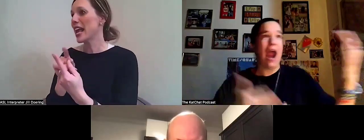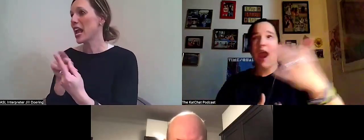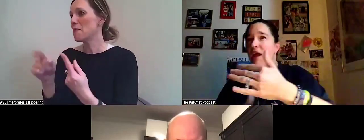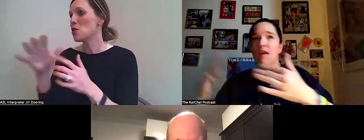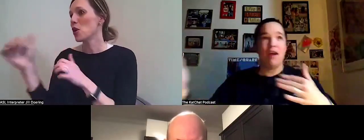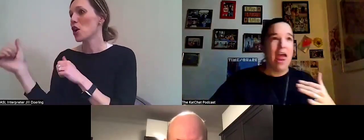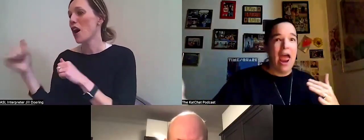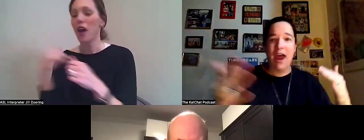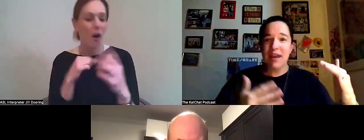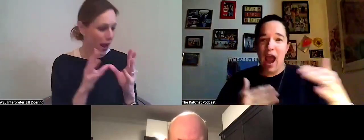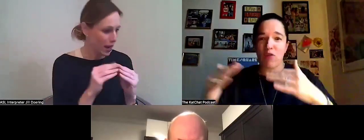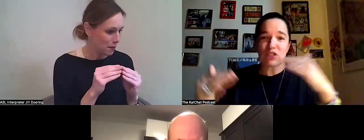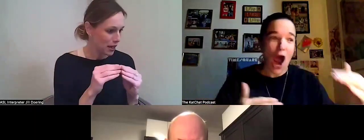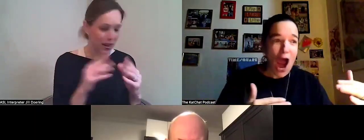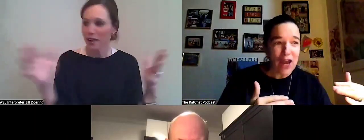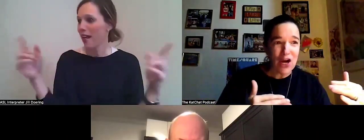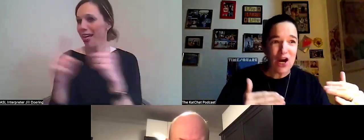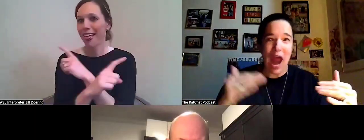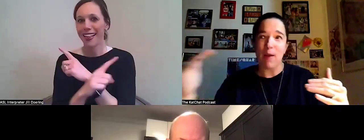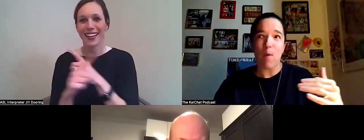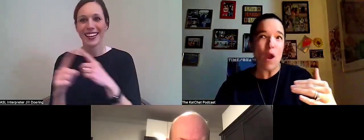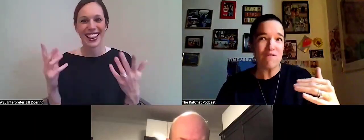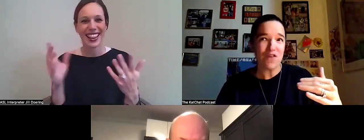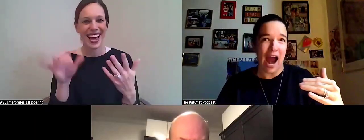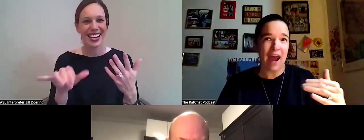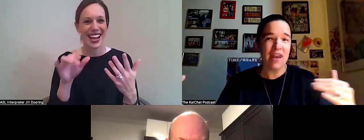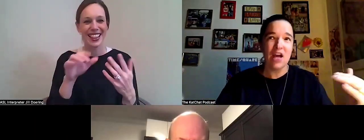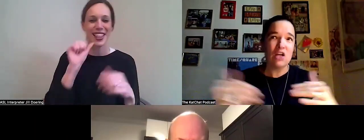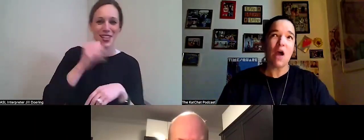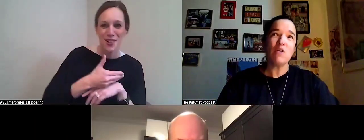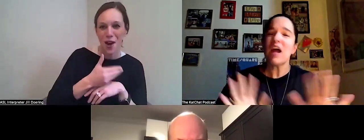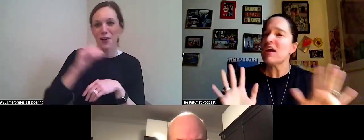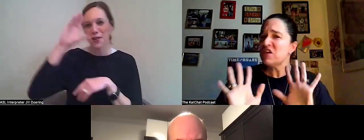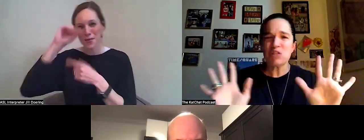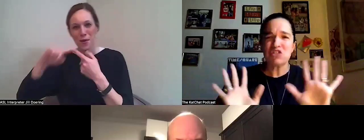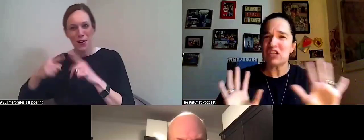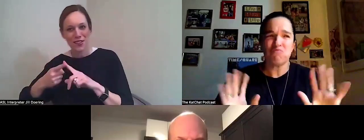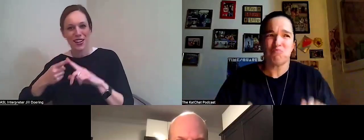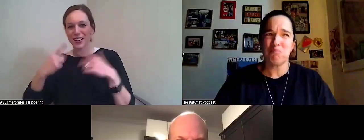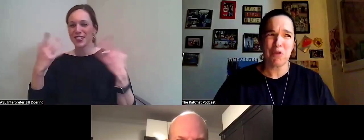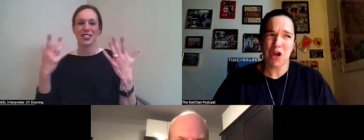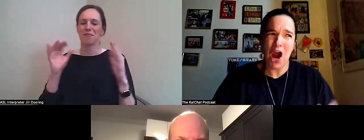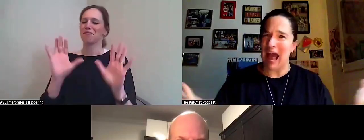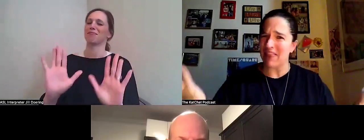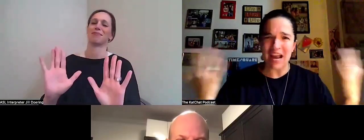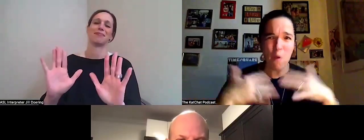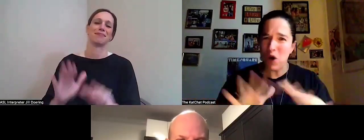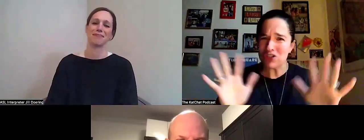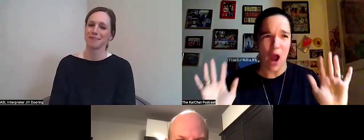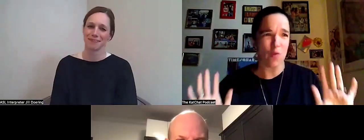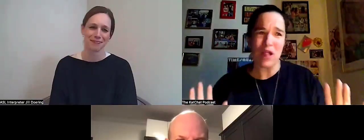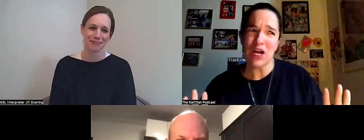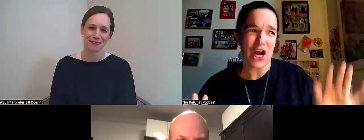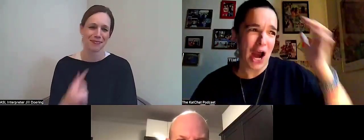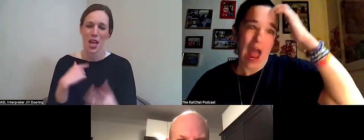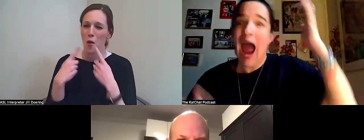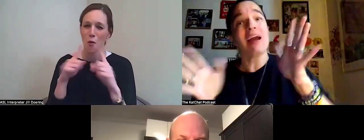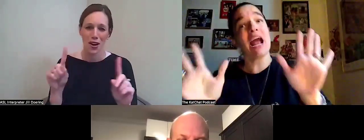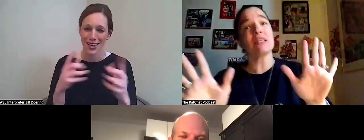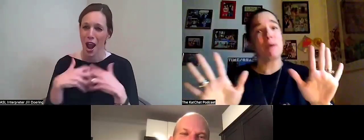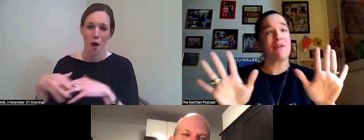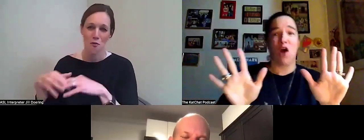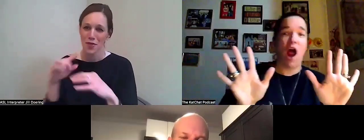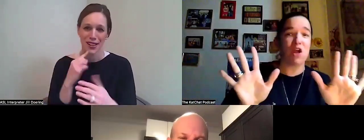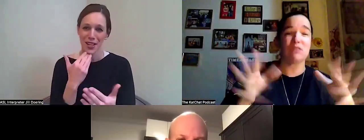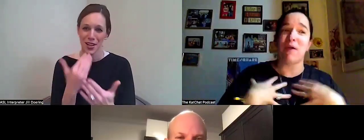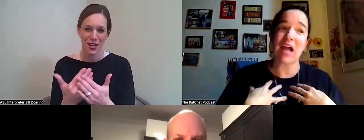meeting, and now the daughter and the boyfriend. It was just God. I think it worked out really good. I